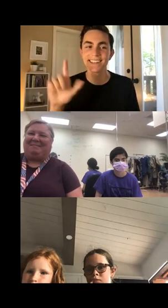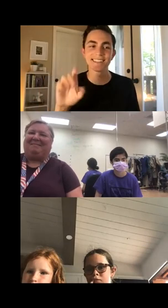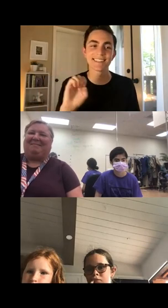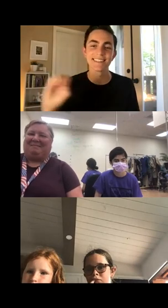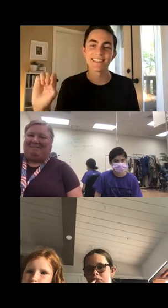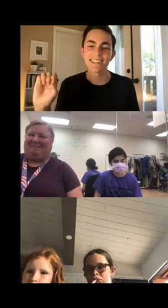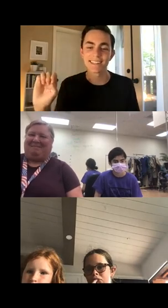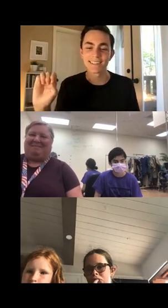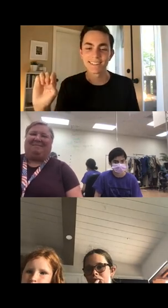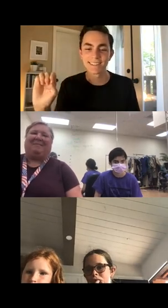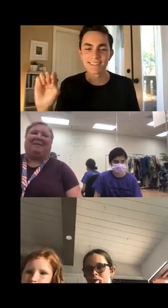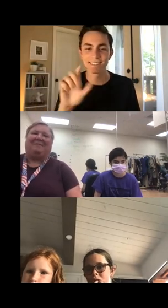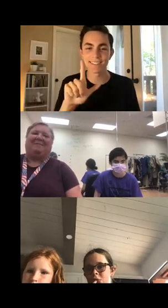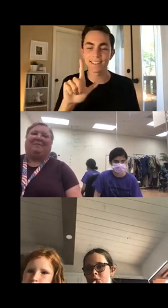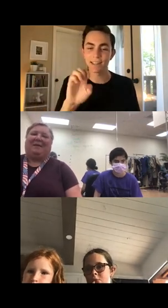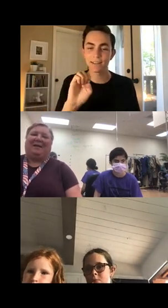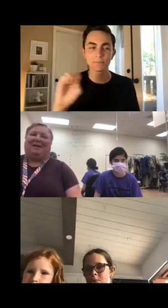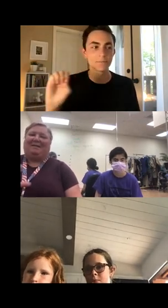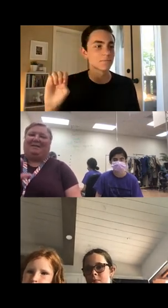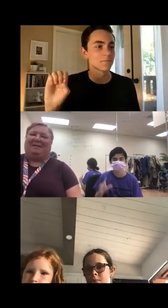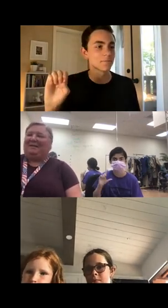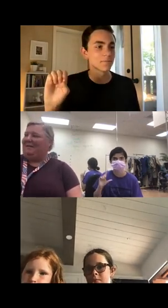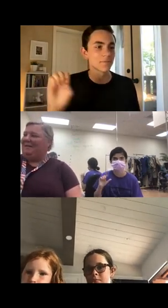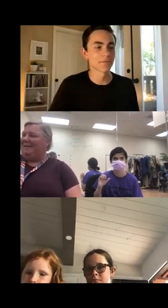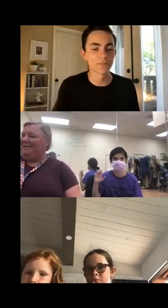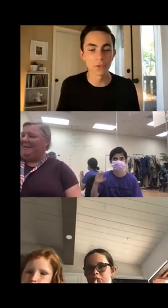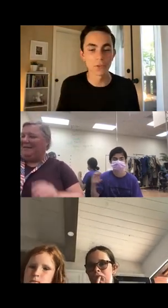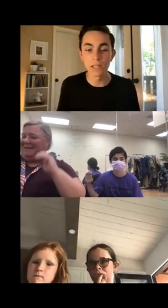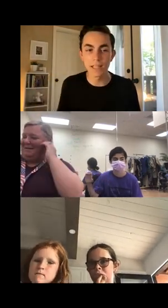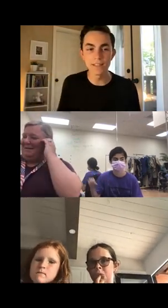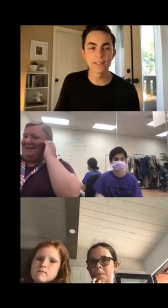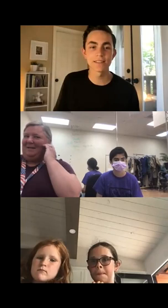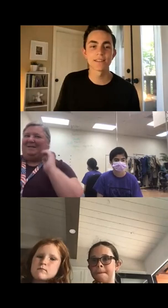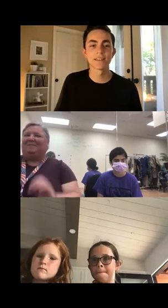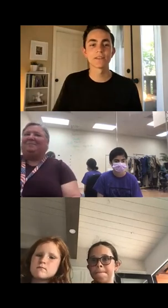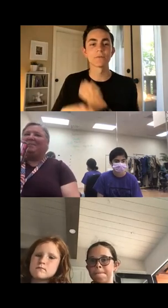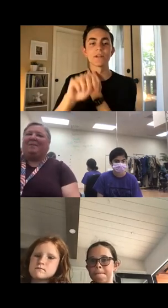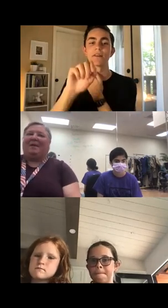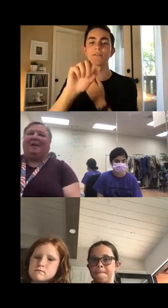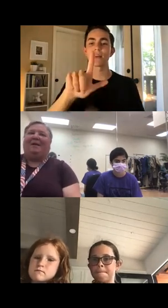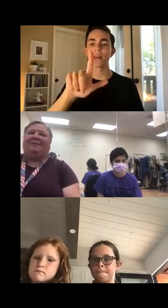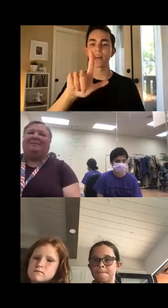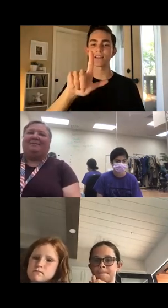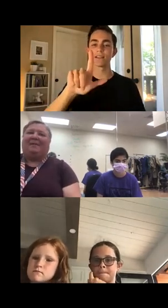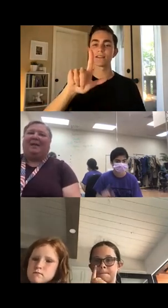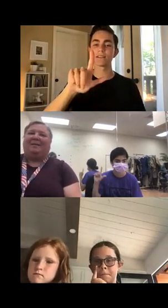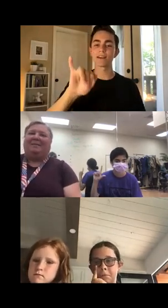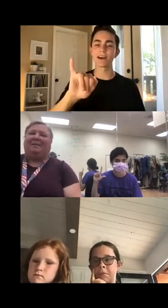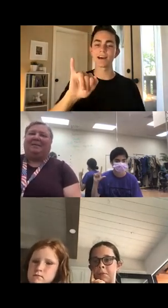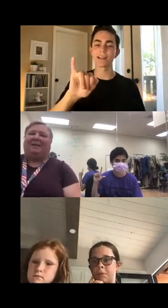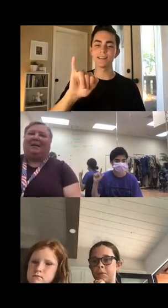E. Lee. Just like that. E. For Liz, we have